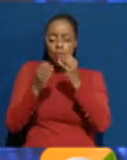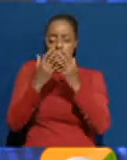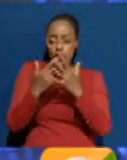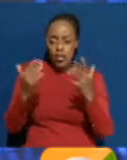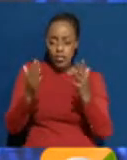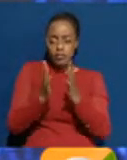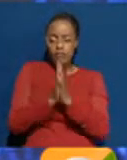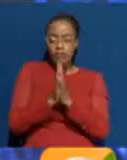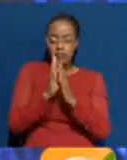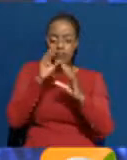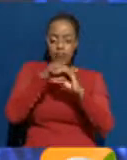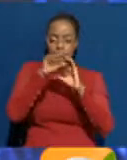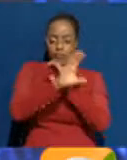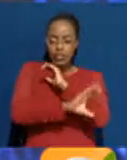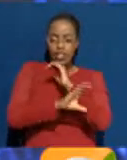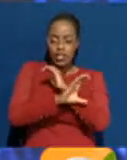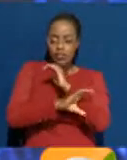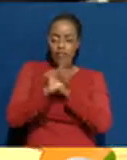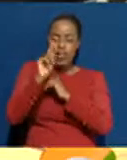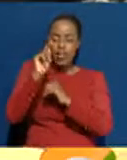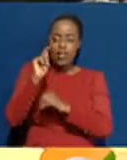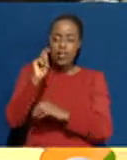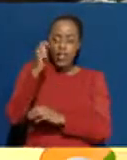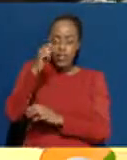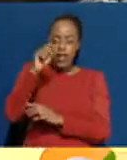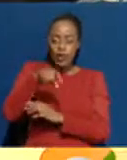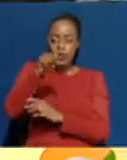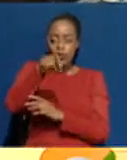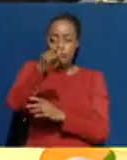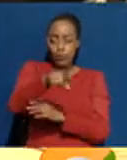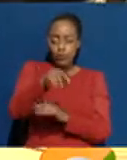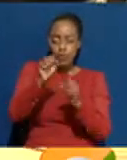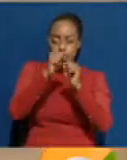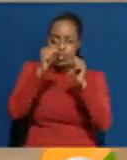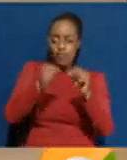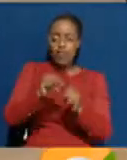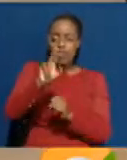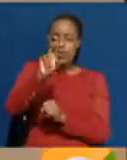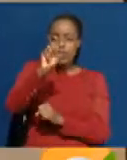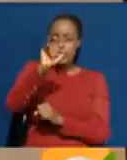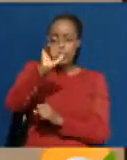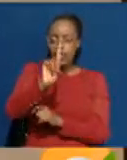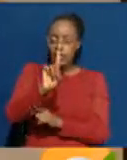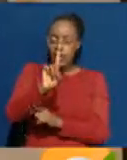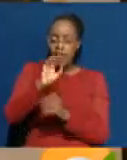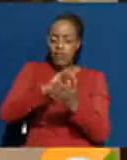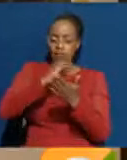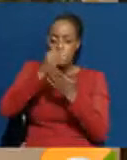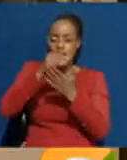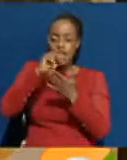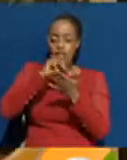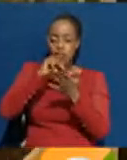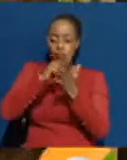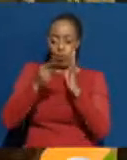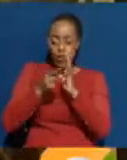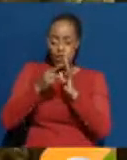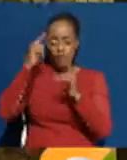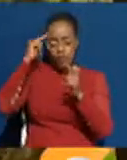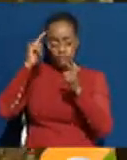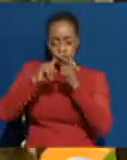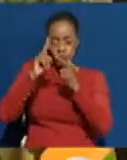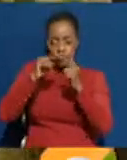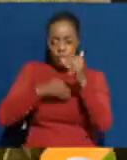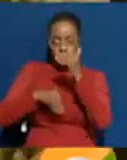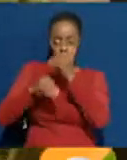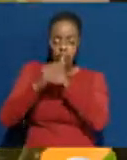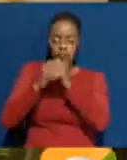in the country. The Kenya Crop and Dairy Market System is a USAID-funded project that is designed to increase